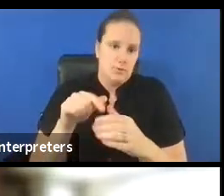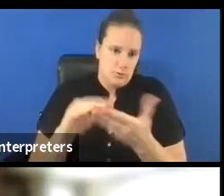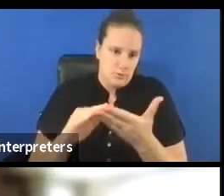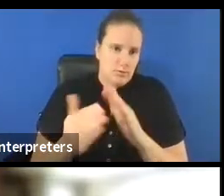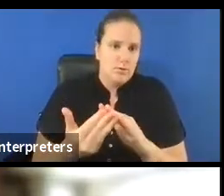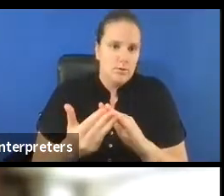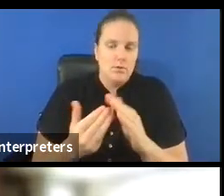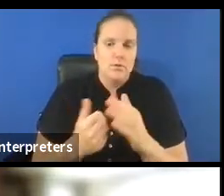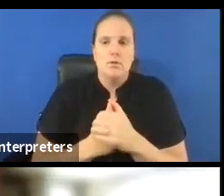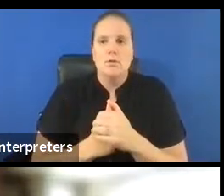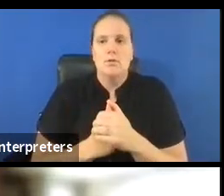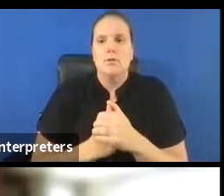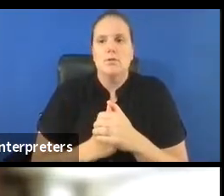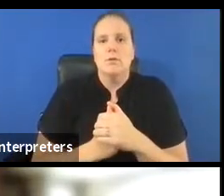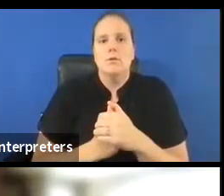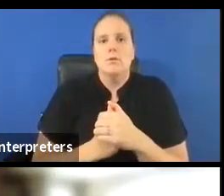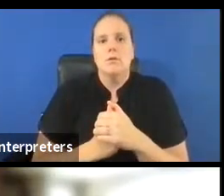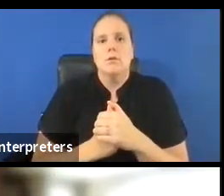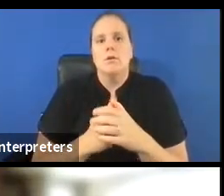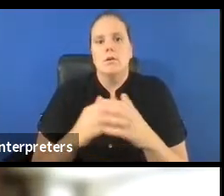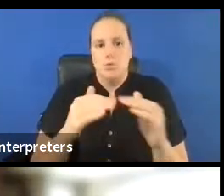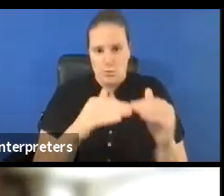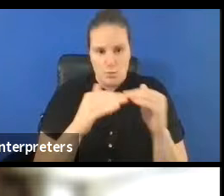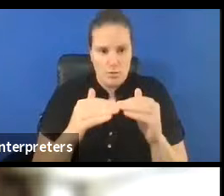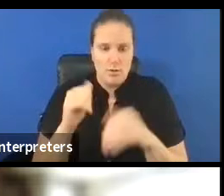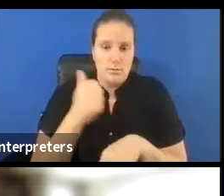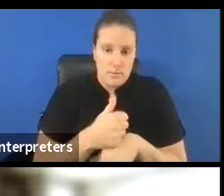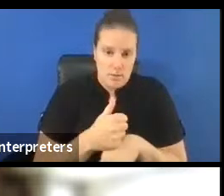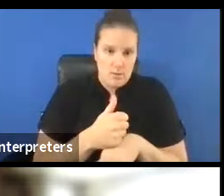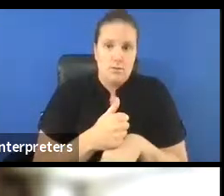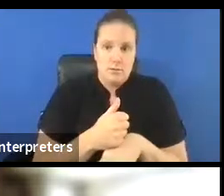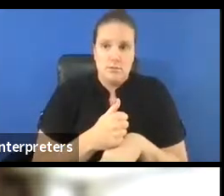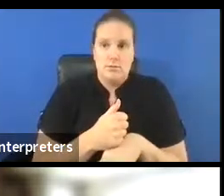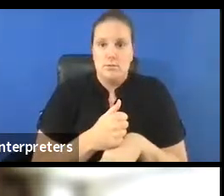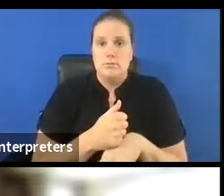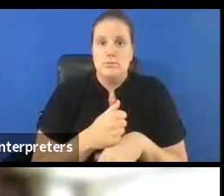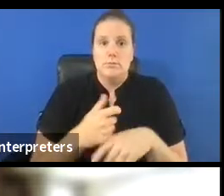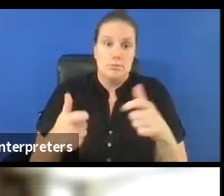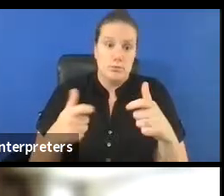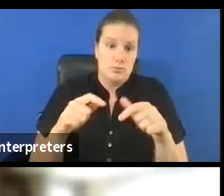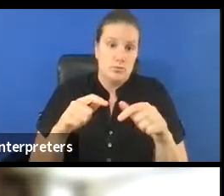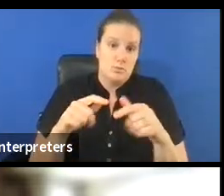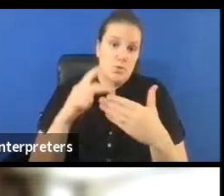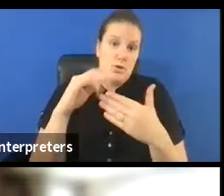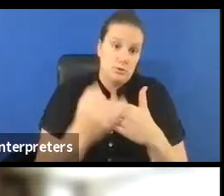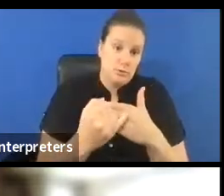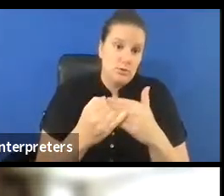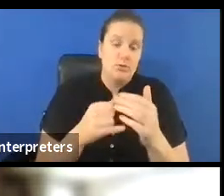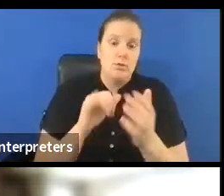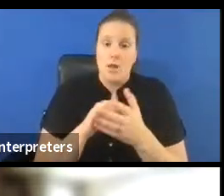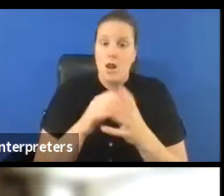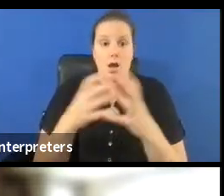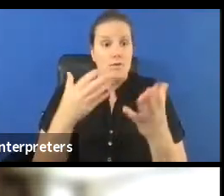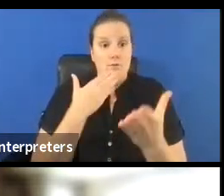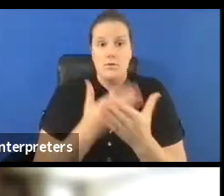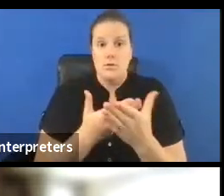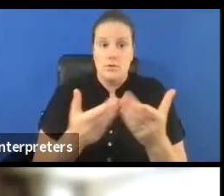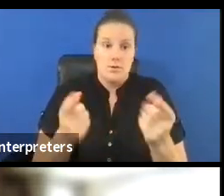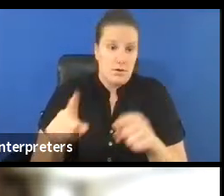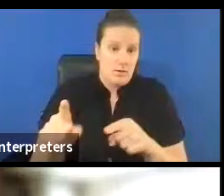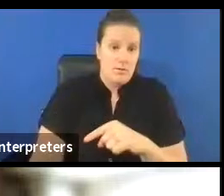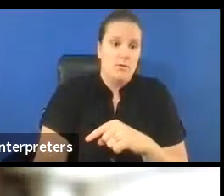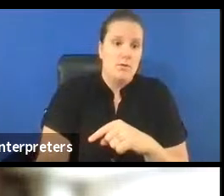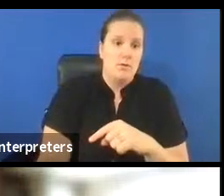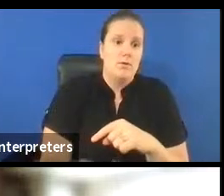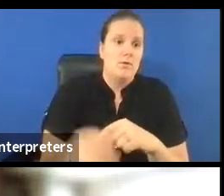community in an equity-based mega project. So a lot of good things happening. We're